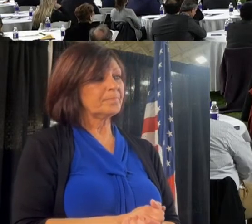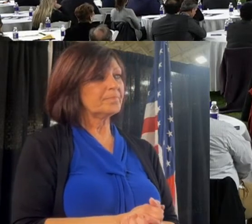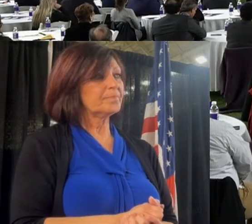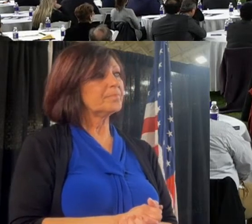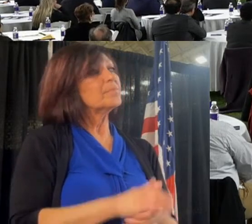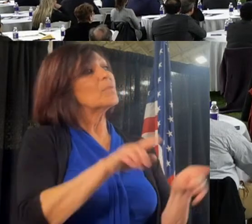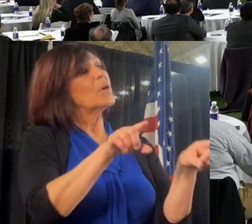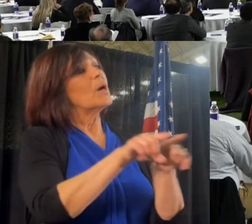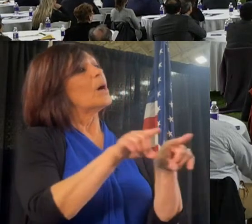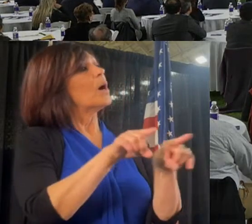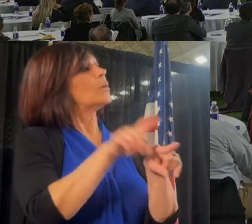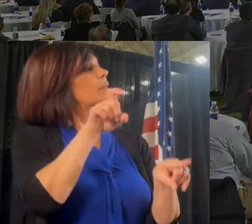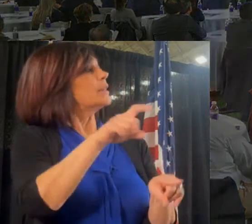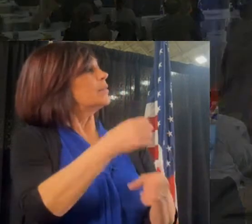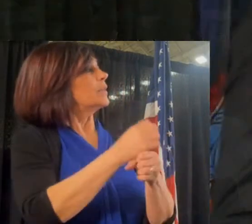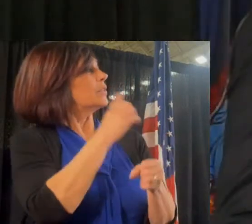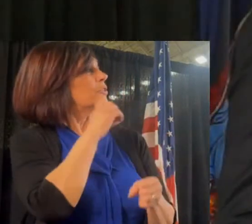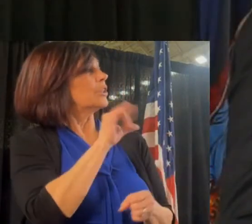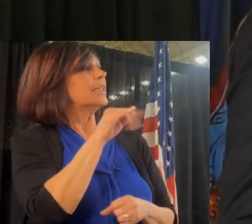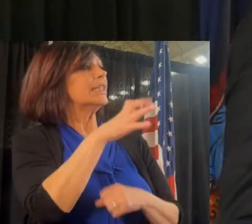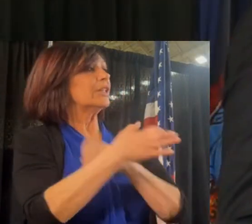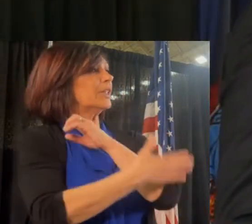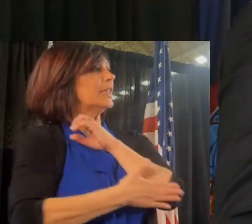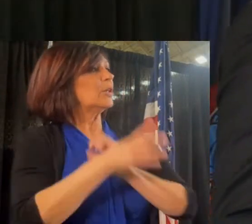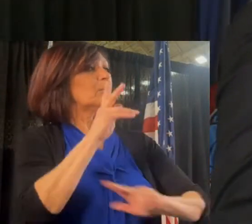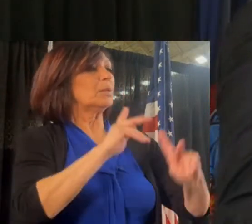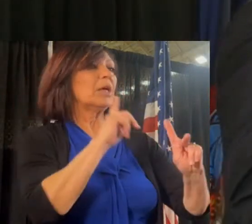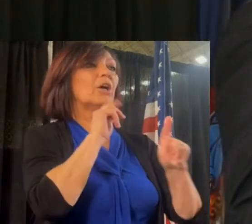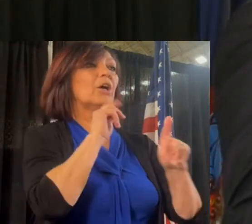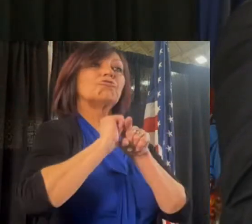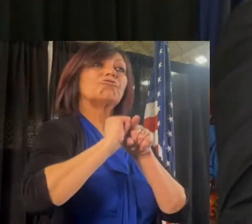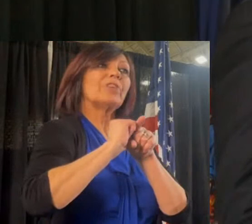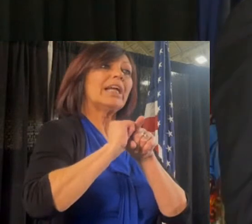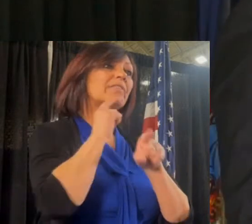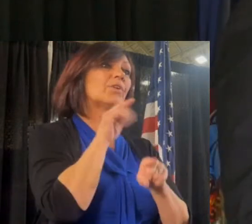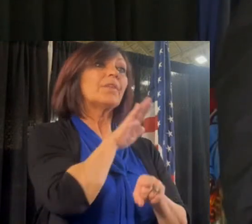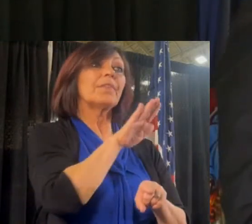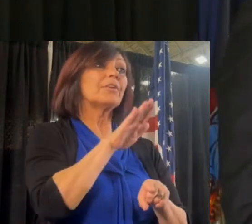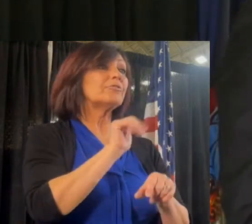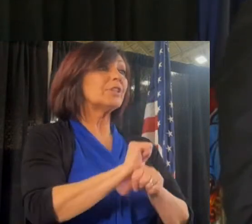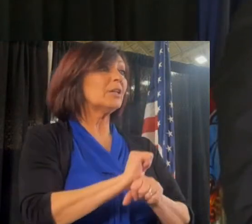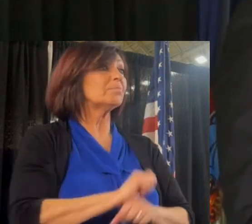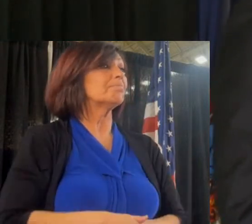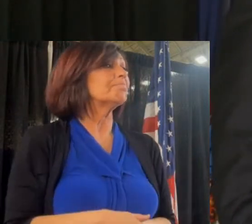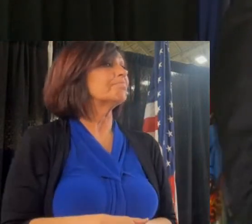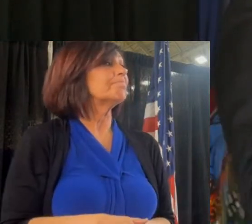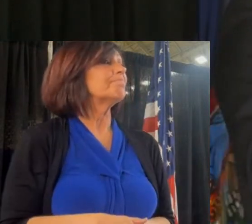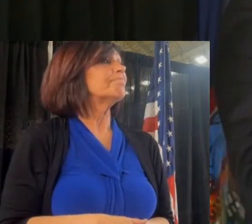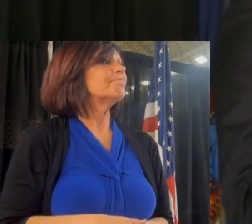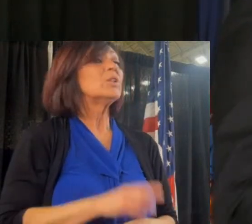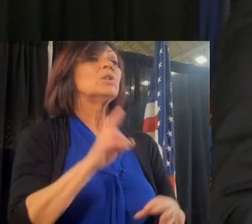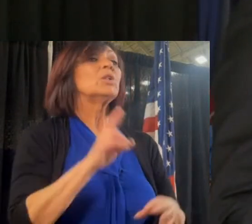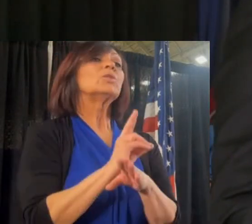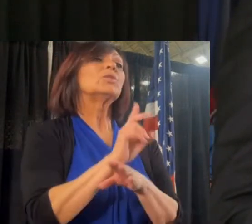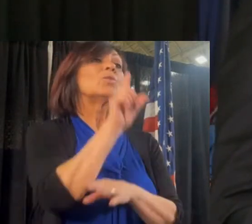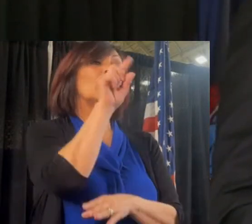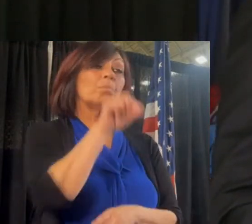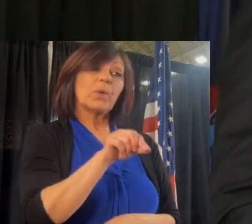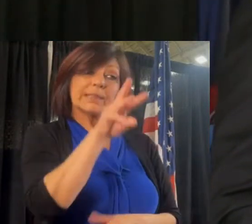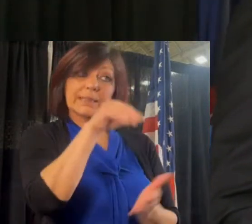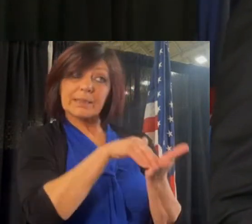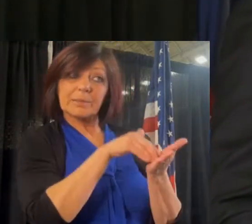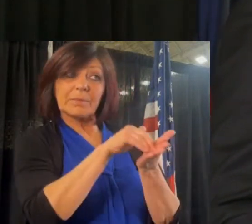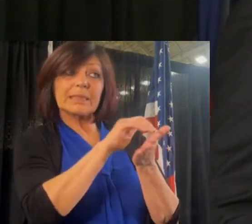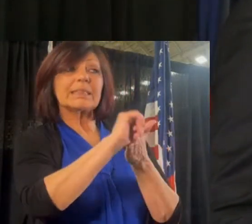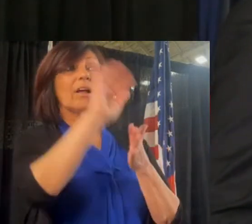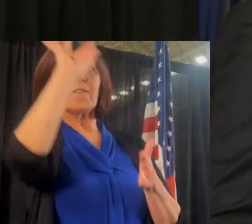We also need to make sure that Erie County residents are trained for the jobs that are currently available. Using $1.6 million